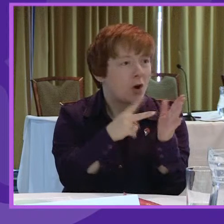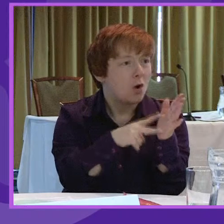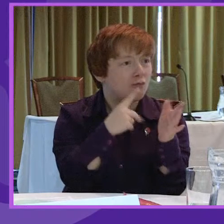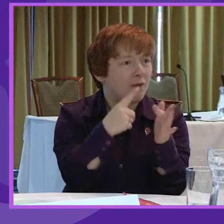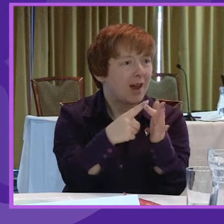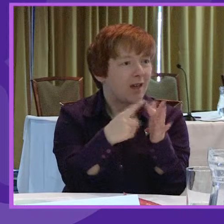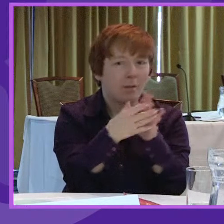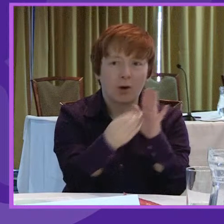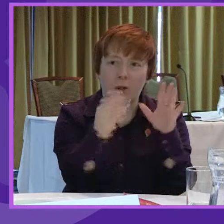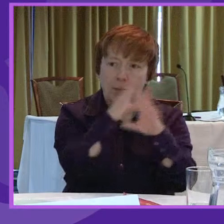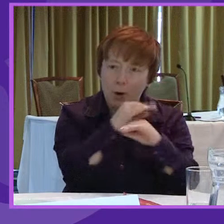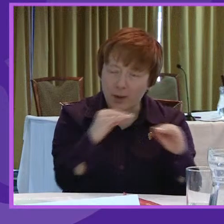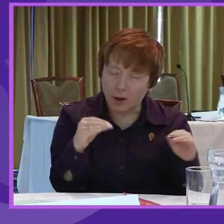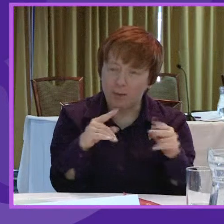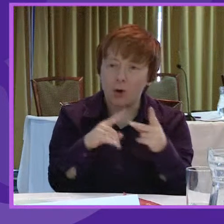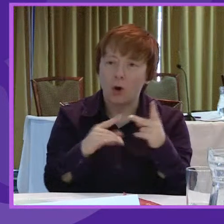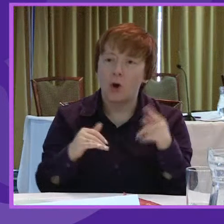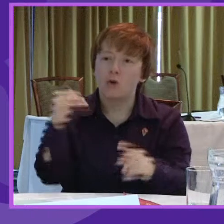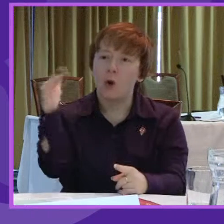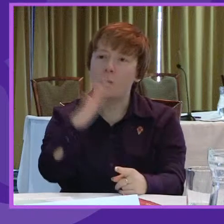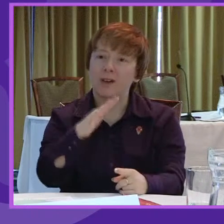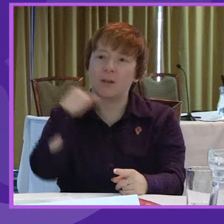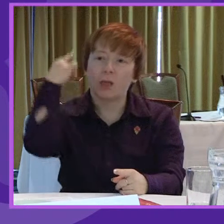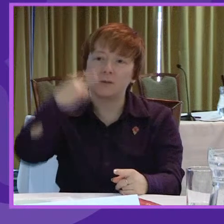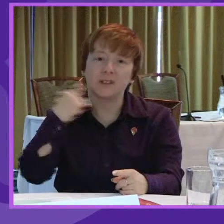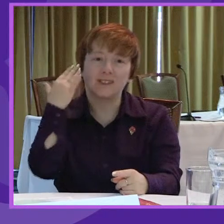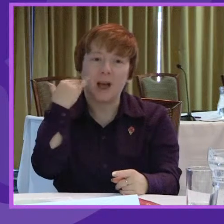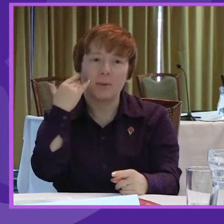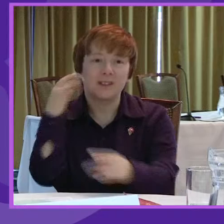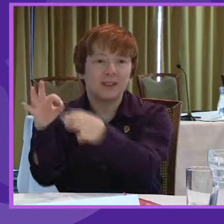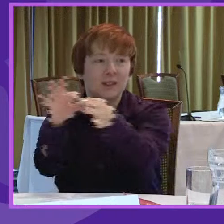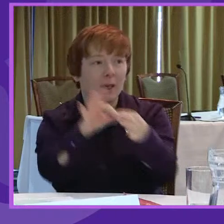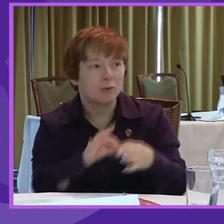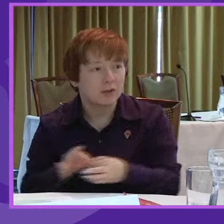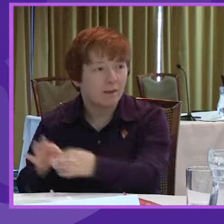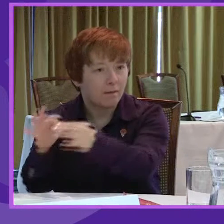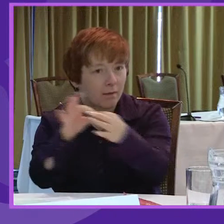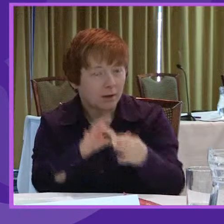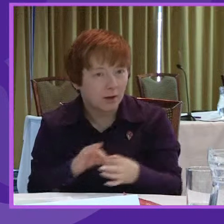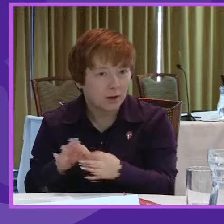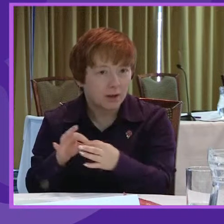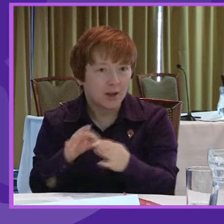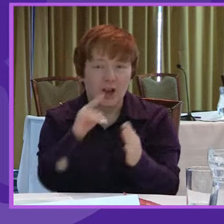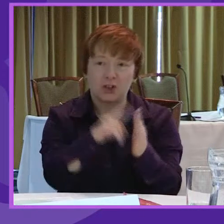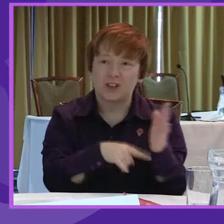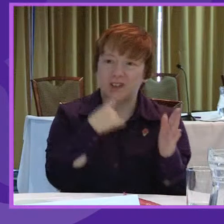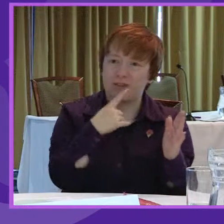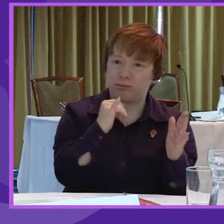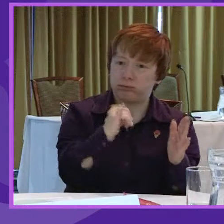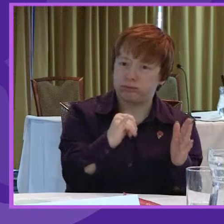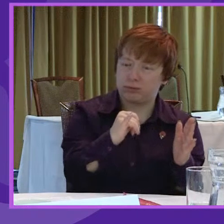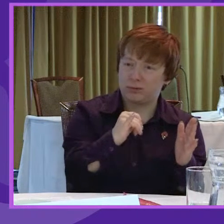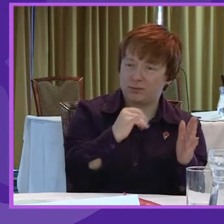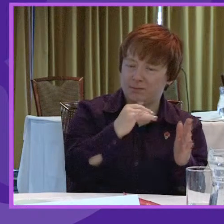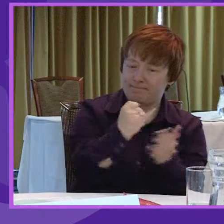RAID model in Birmingham, the North West London Diabetes Collaborative. Jackie mentioned how poor mental health can increase the cost of